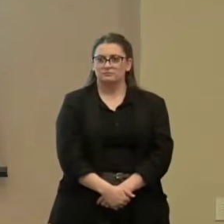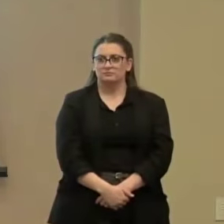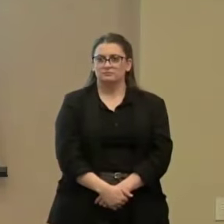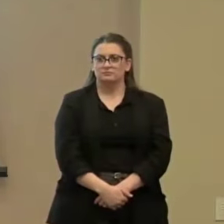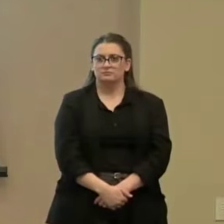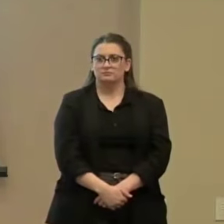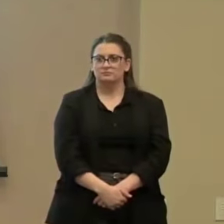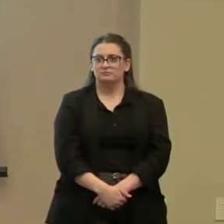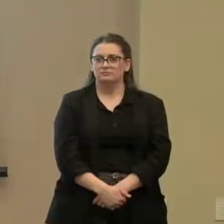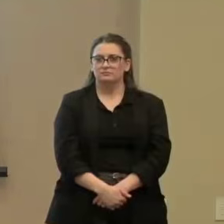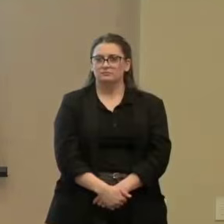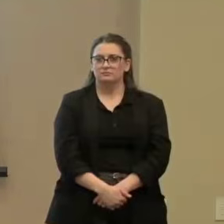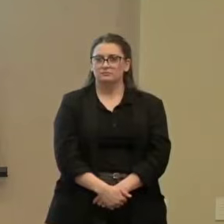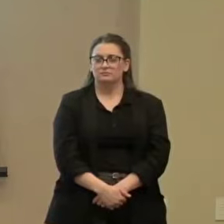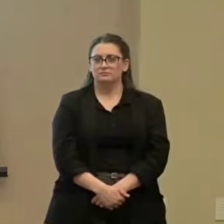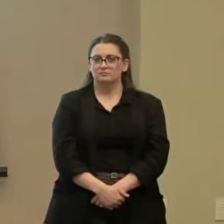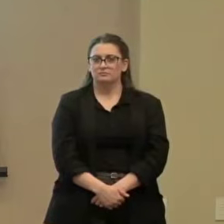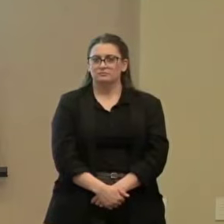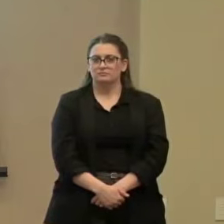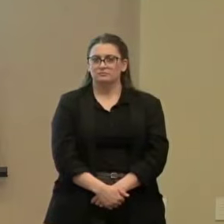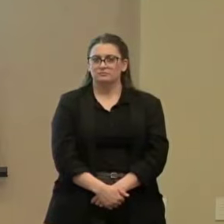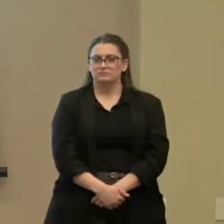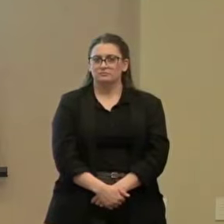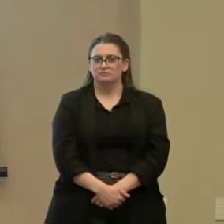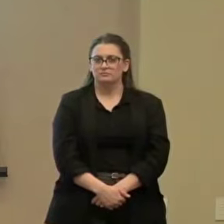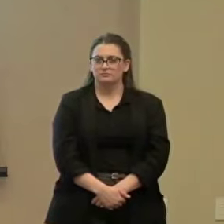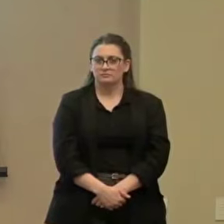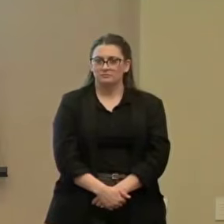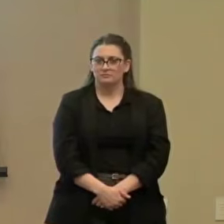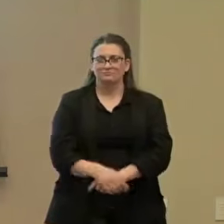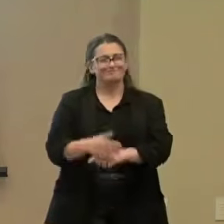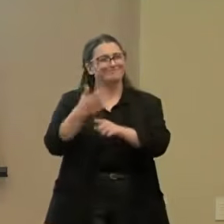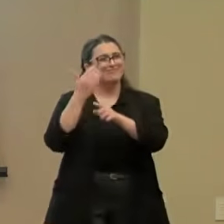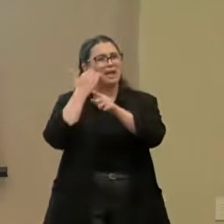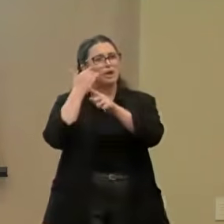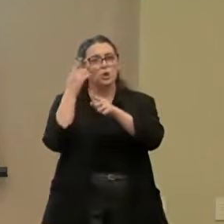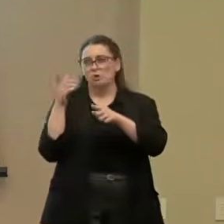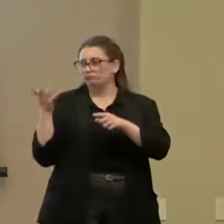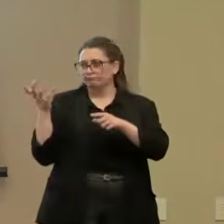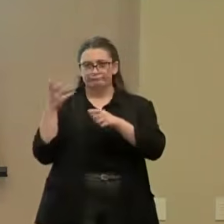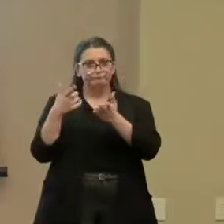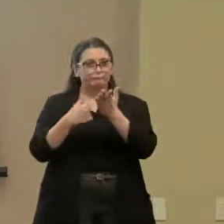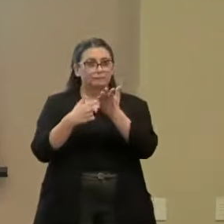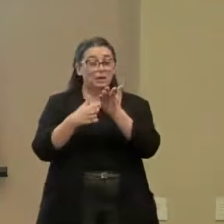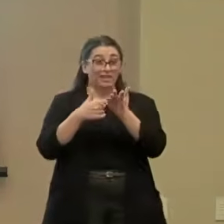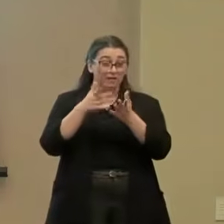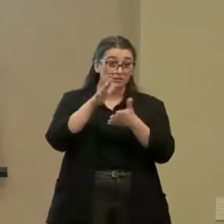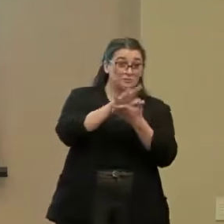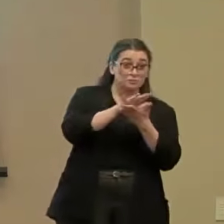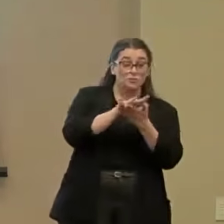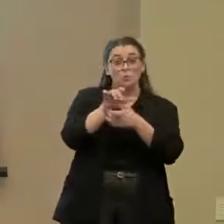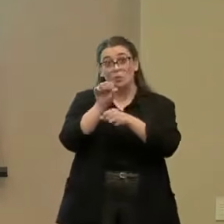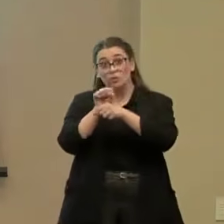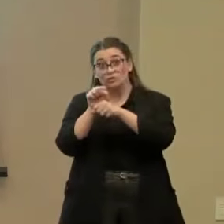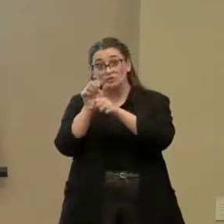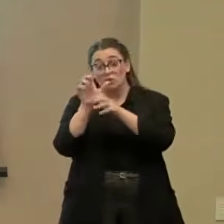There we go. I know you all spoke about, you know, being upfront with employers and school about